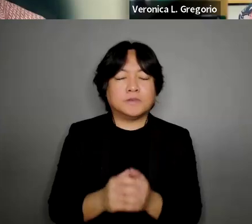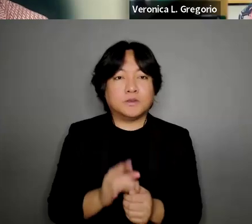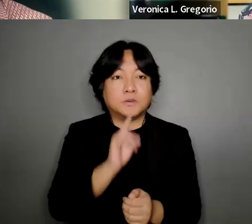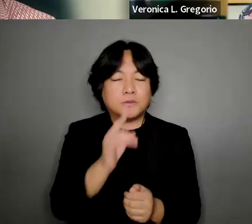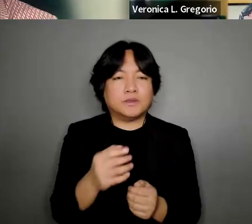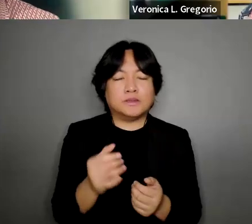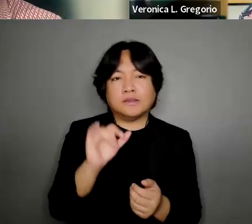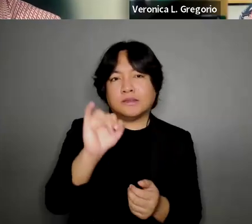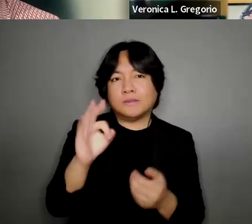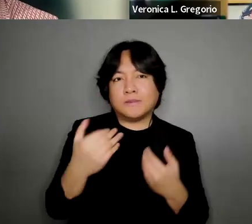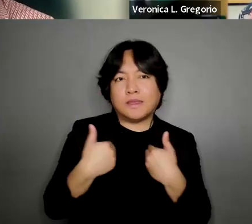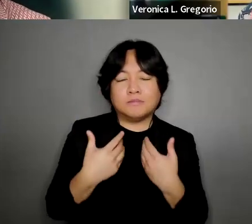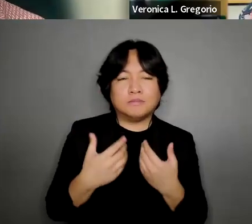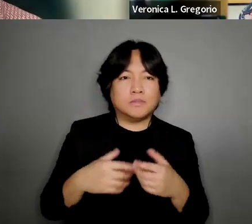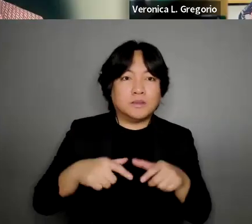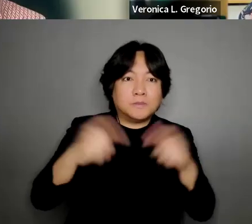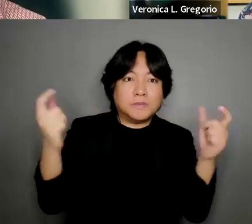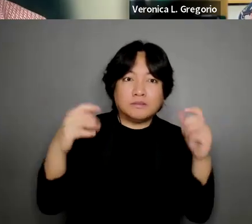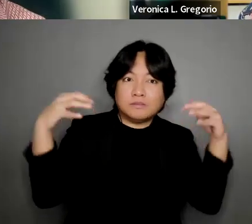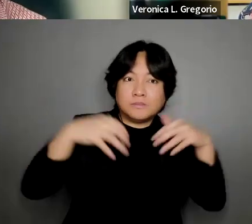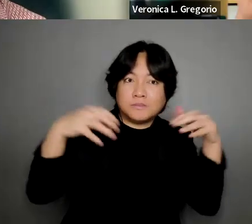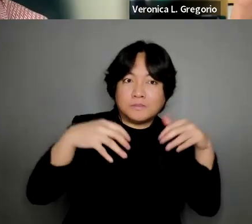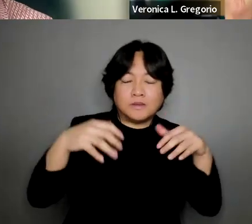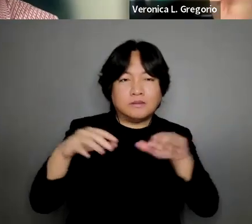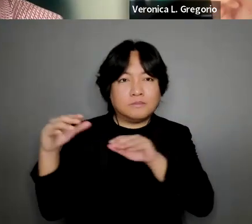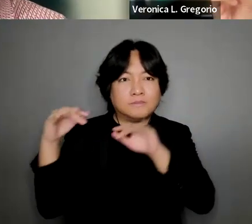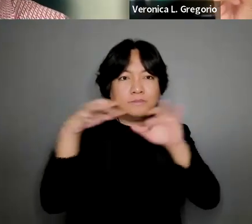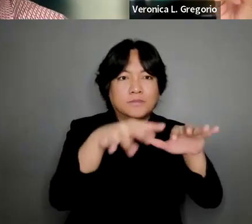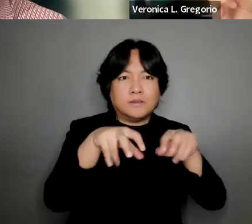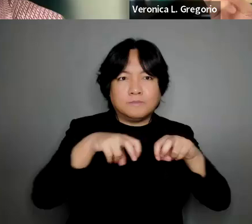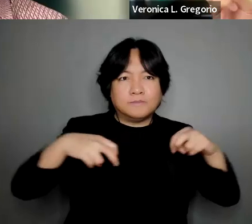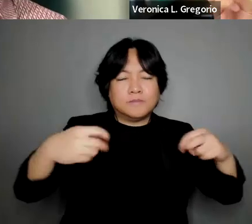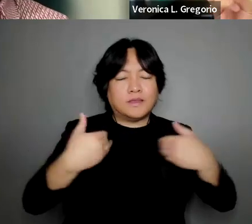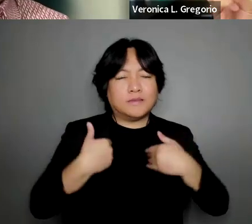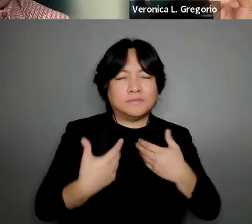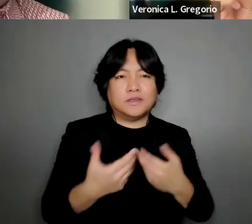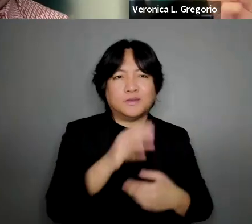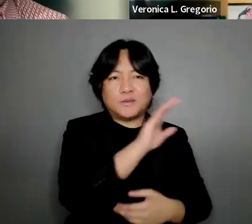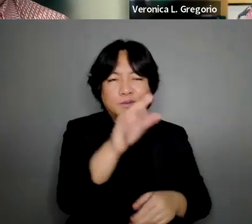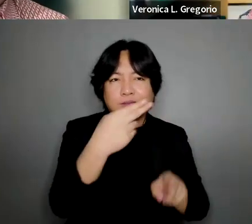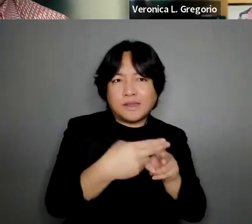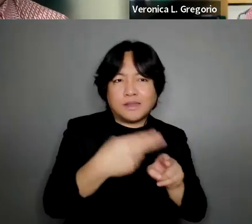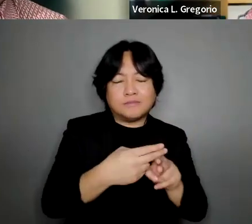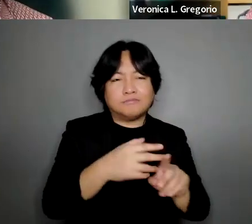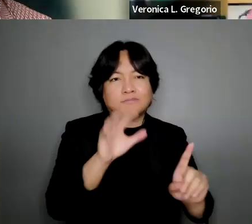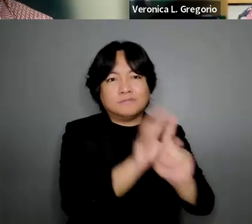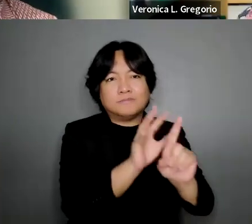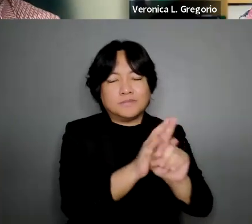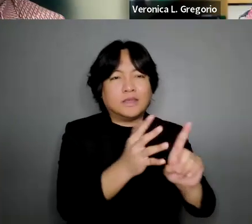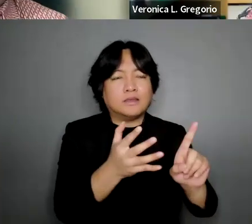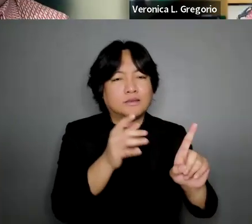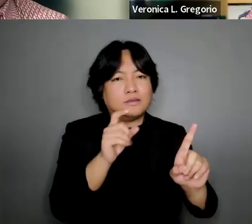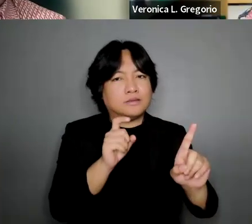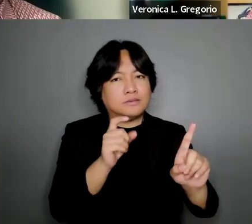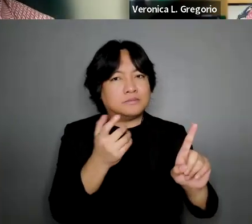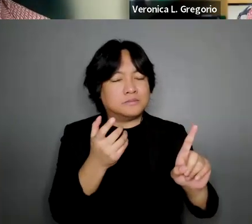may mga malalaking conference to go to the panels na may mga big names, no? But why not listen to the